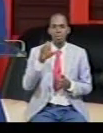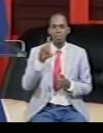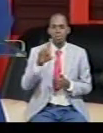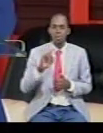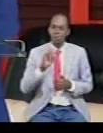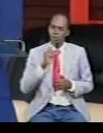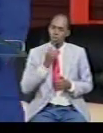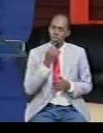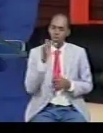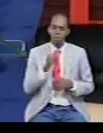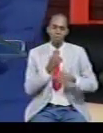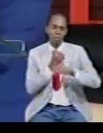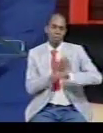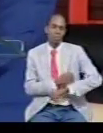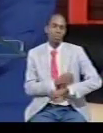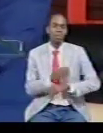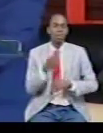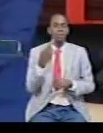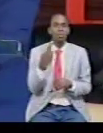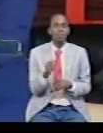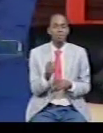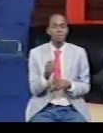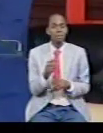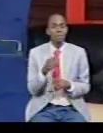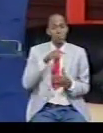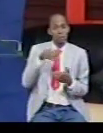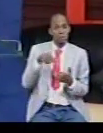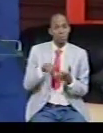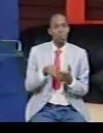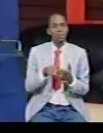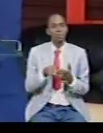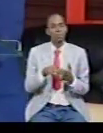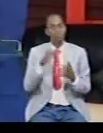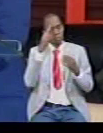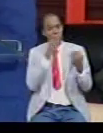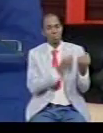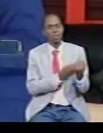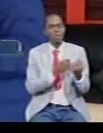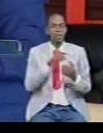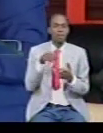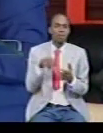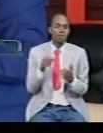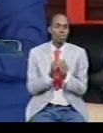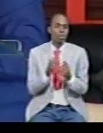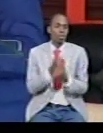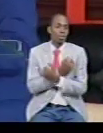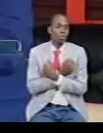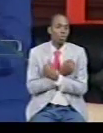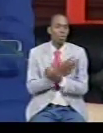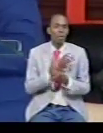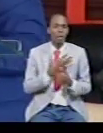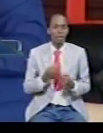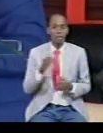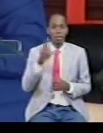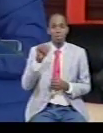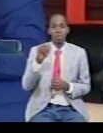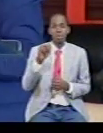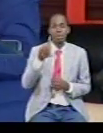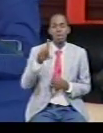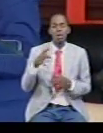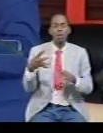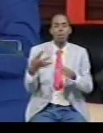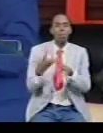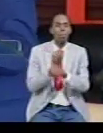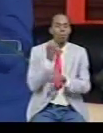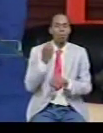earnestly contended for this grace and with this love. And he won the hearts